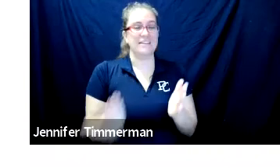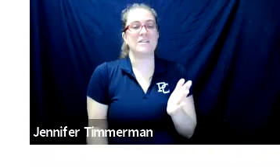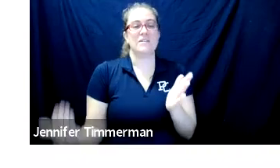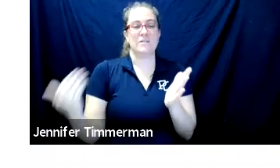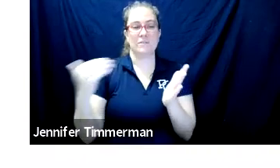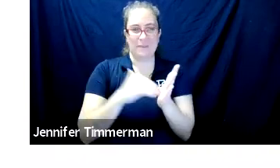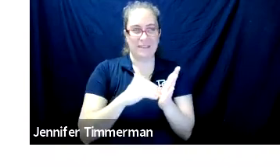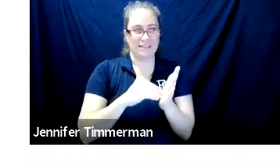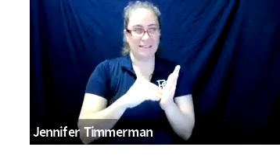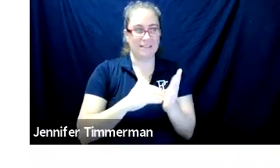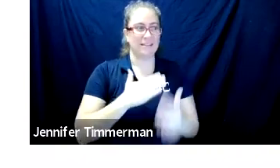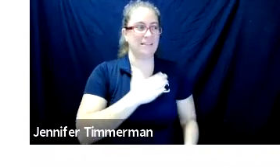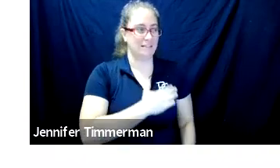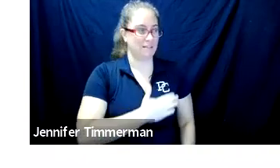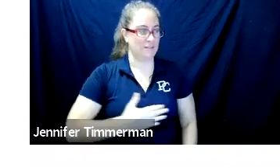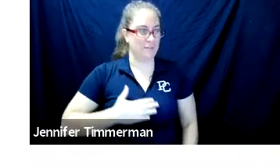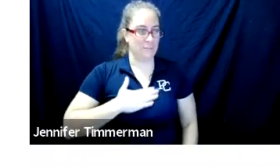Good. Repeat.